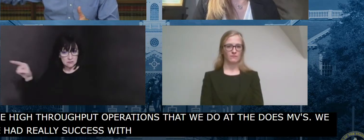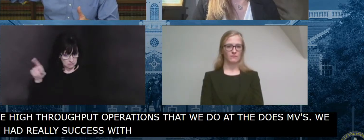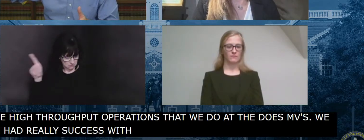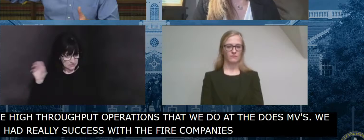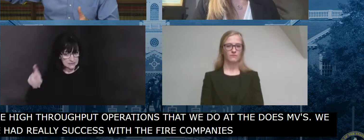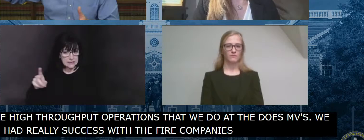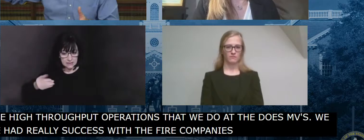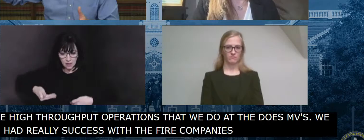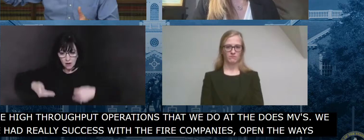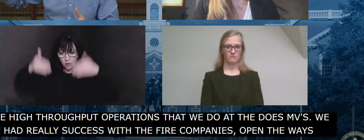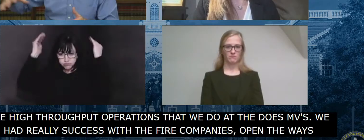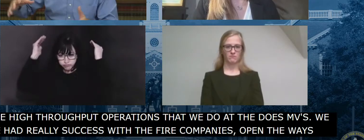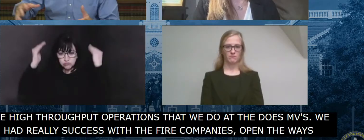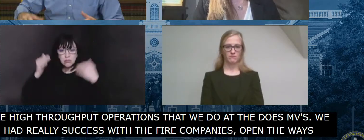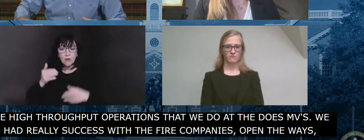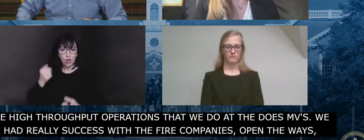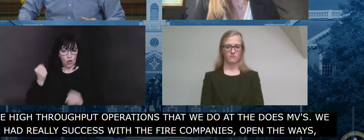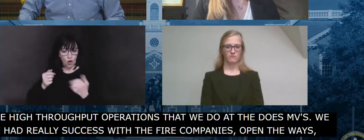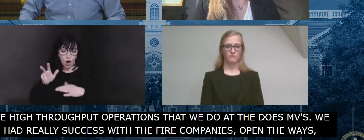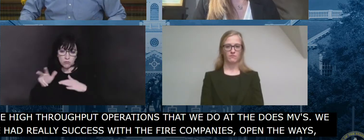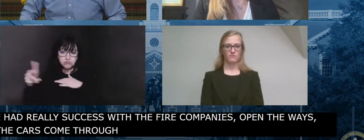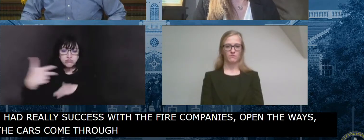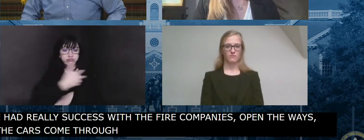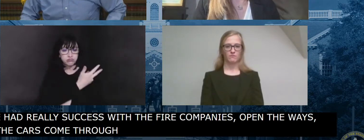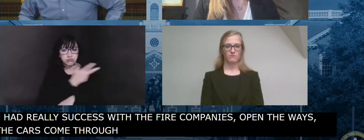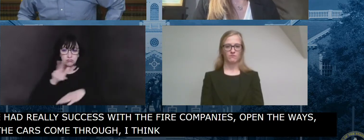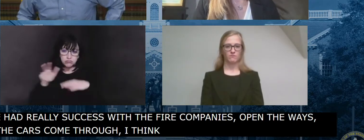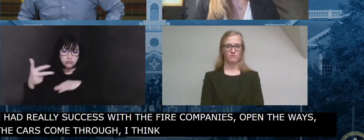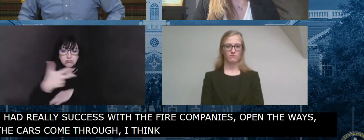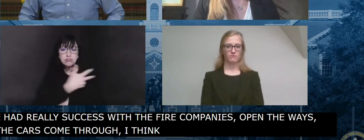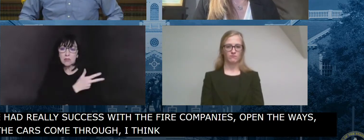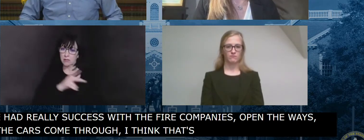the cars come through. I think that's a really attractive